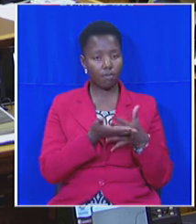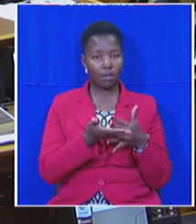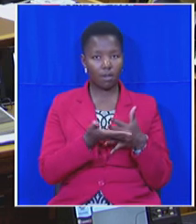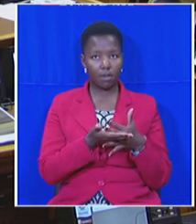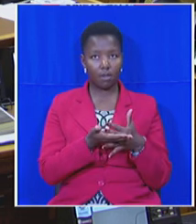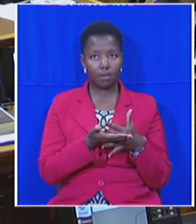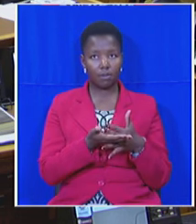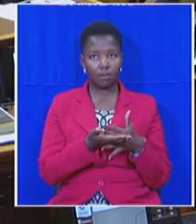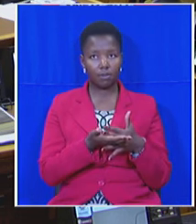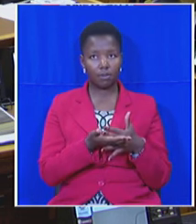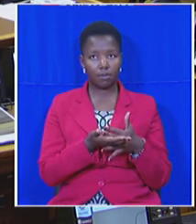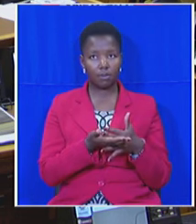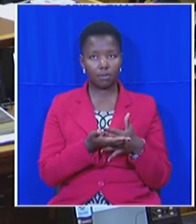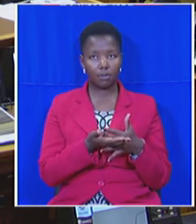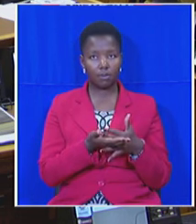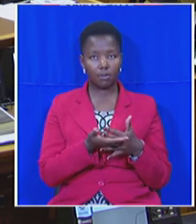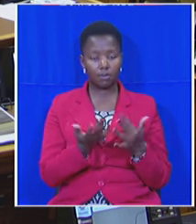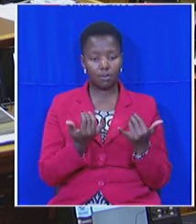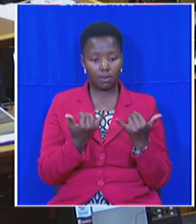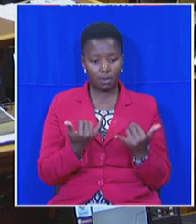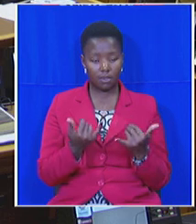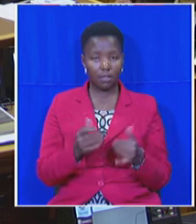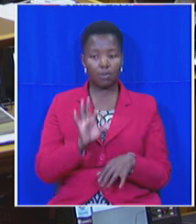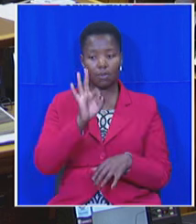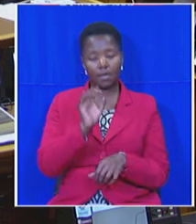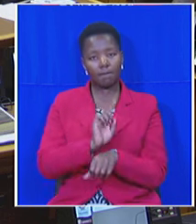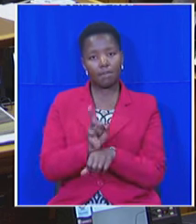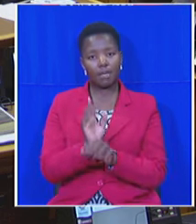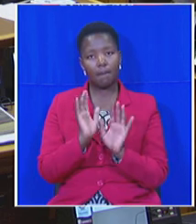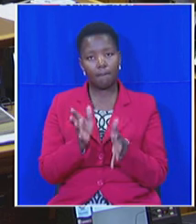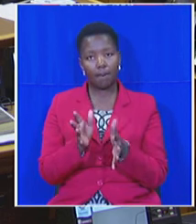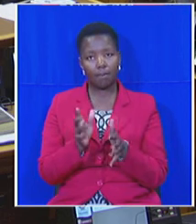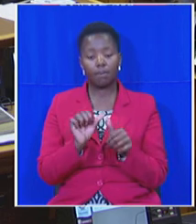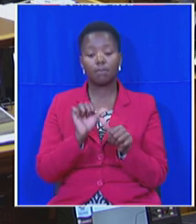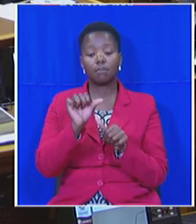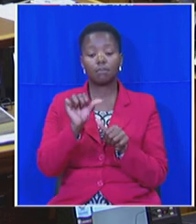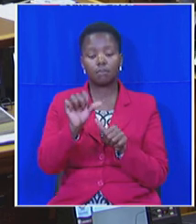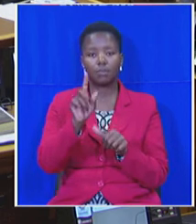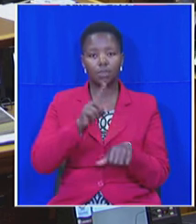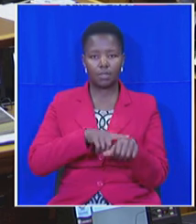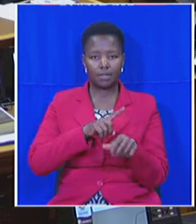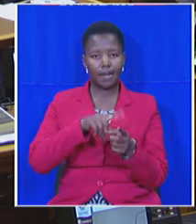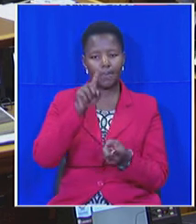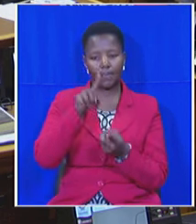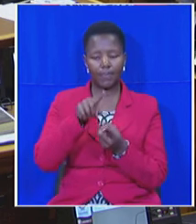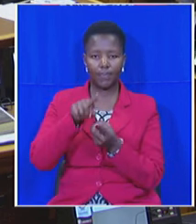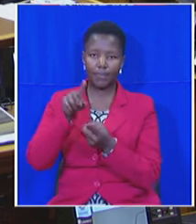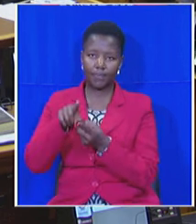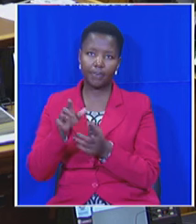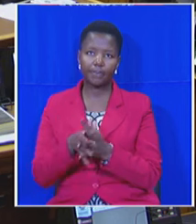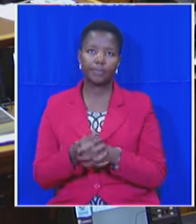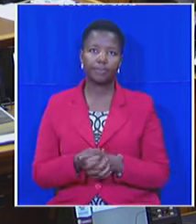break. So I'm allowing 3 minutes. We will have subsequent reduction of the minutes.